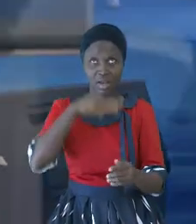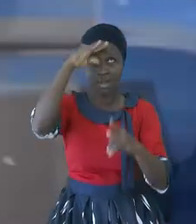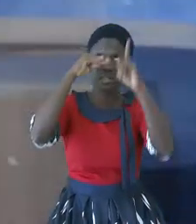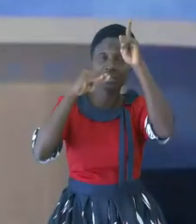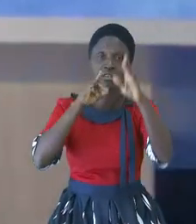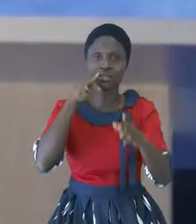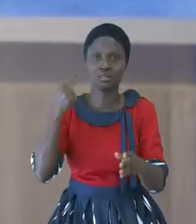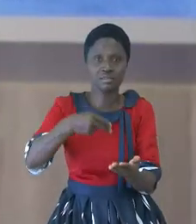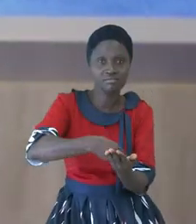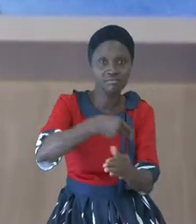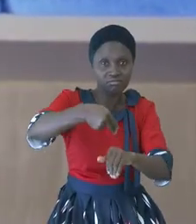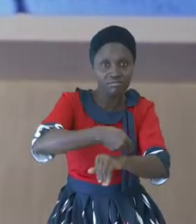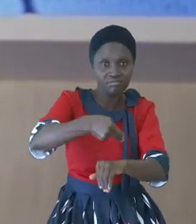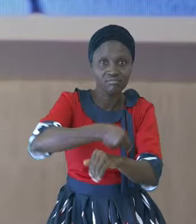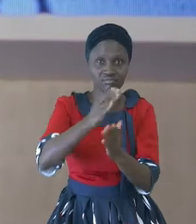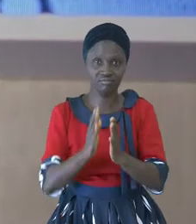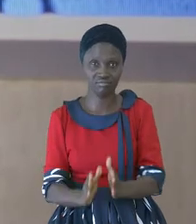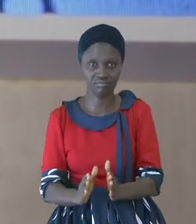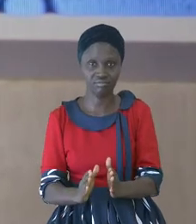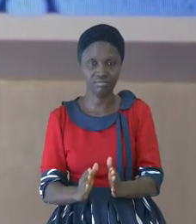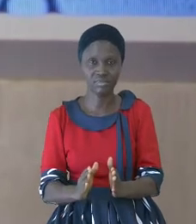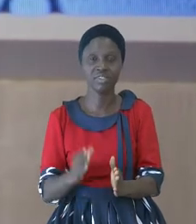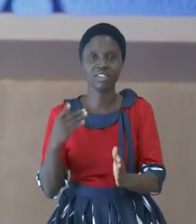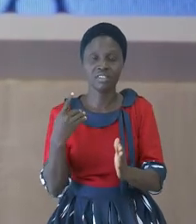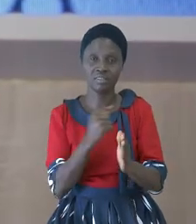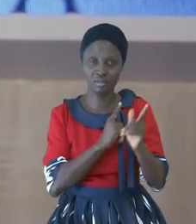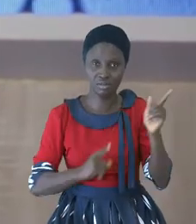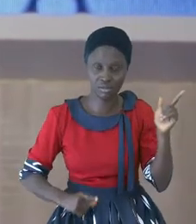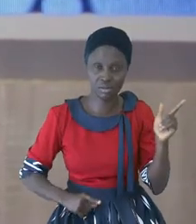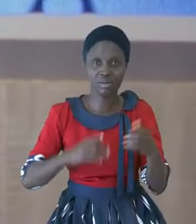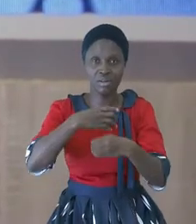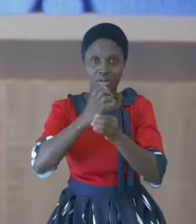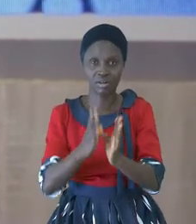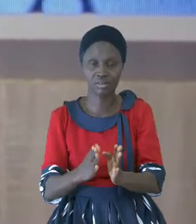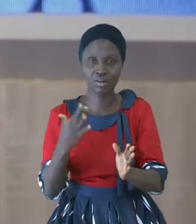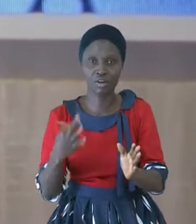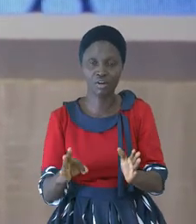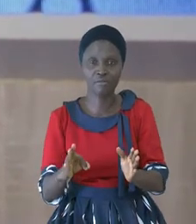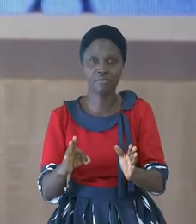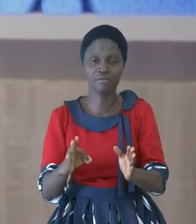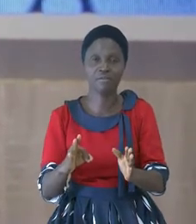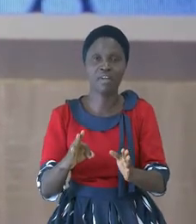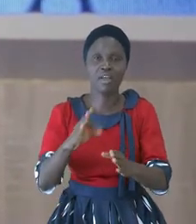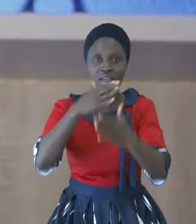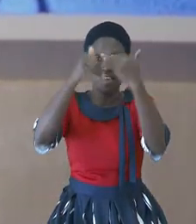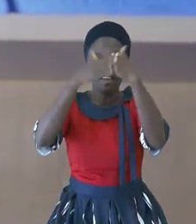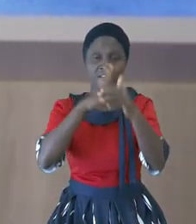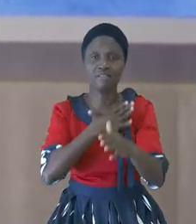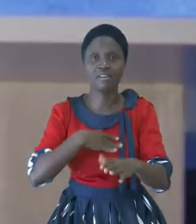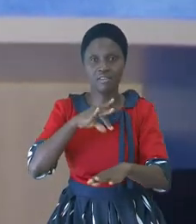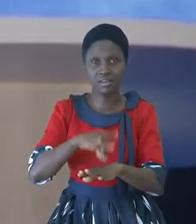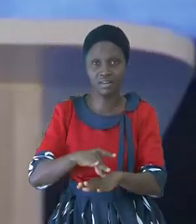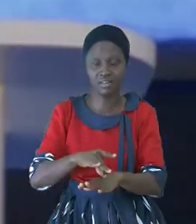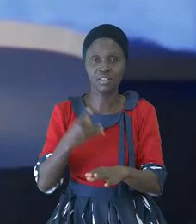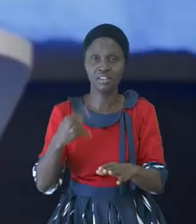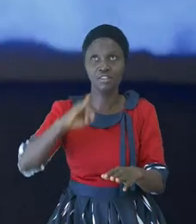the creator of the heavens and the earth, the creator of all things, the Jehovah Jireh,